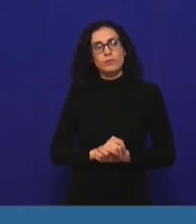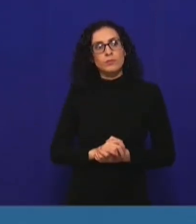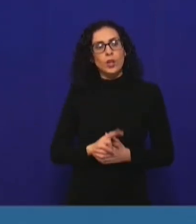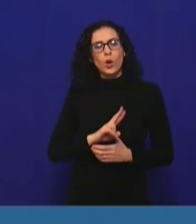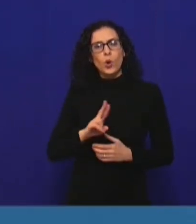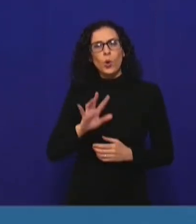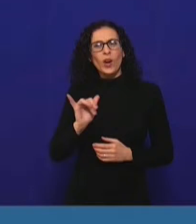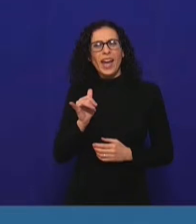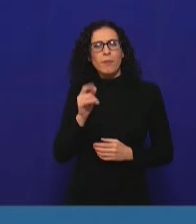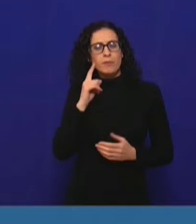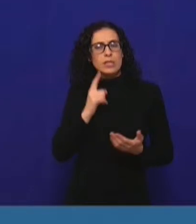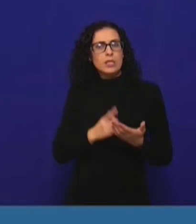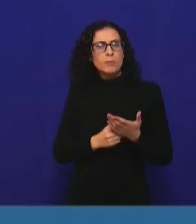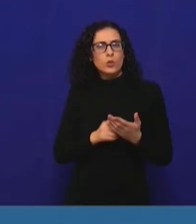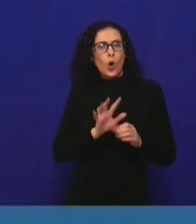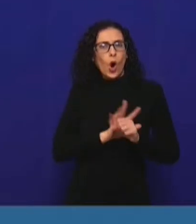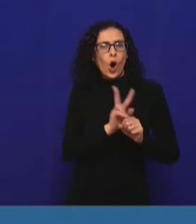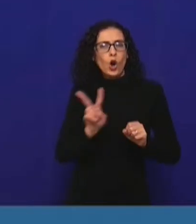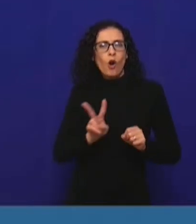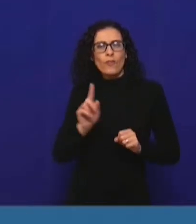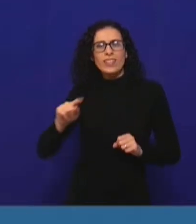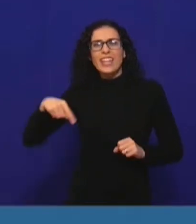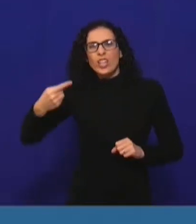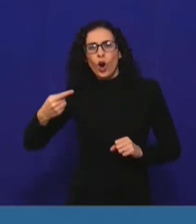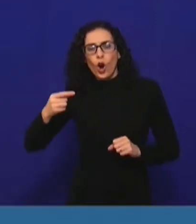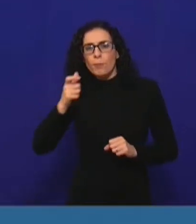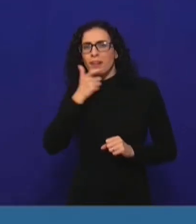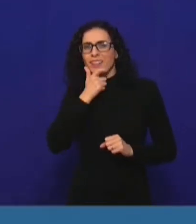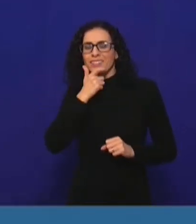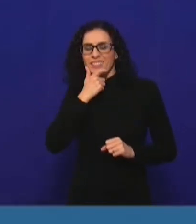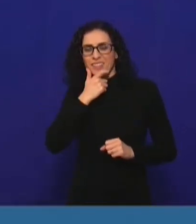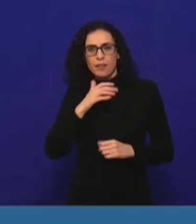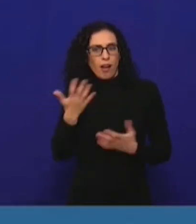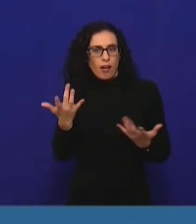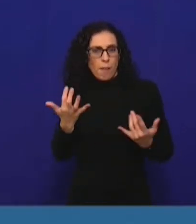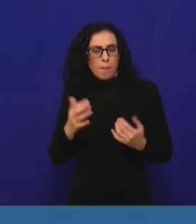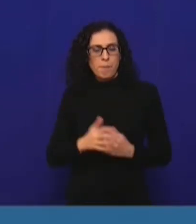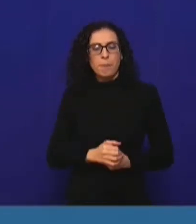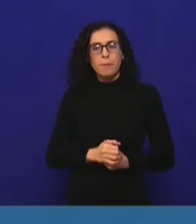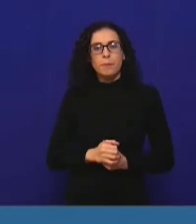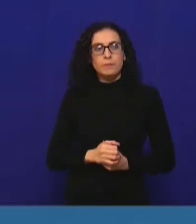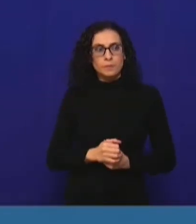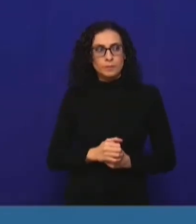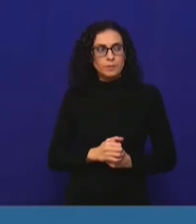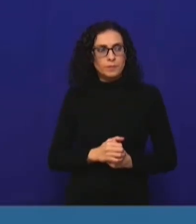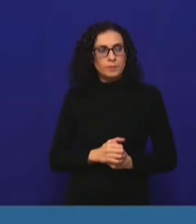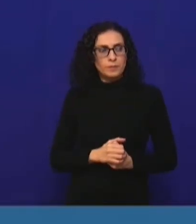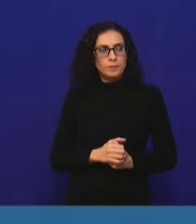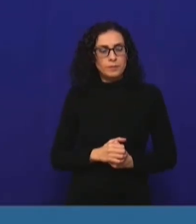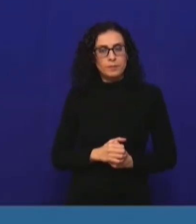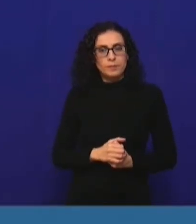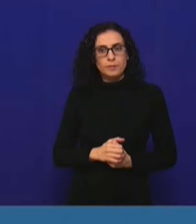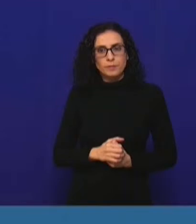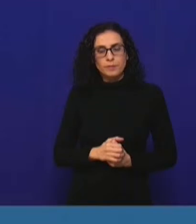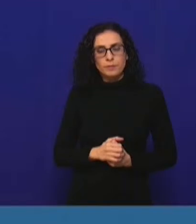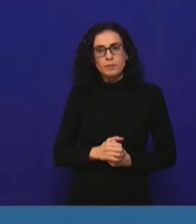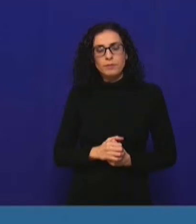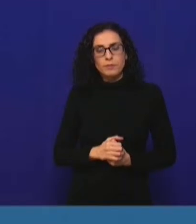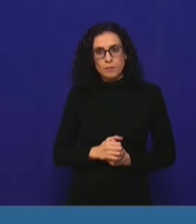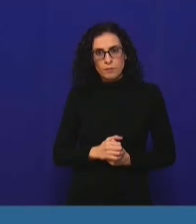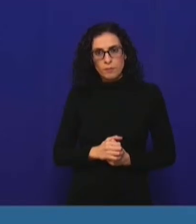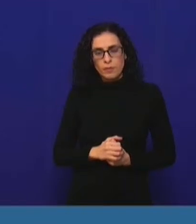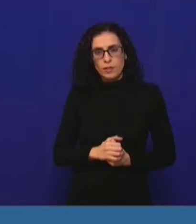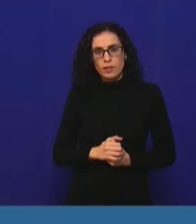Grazzi. Jekk inħarsu lejn il-vulnerabbli bħalma rajtu dik il-lista li tajna huma nies